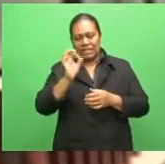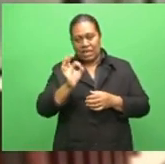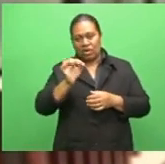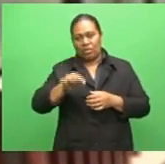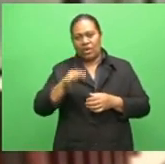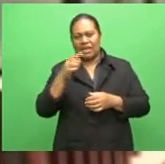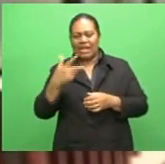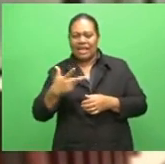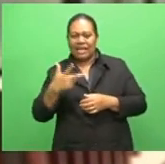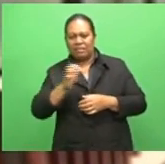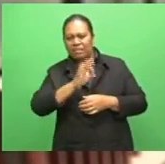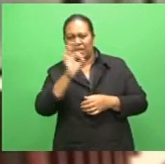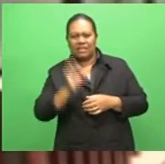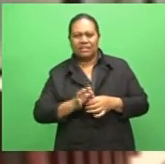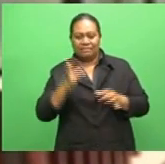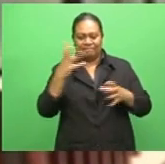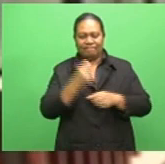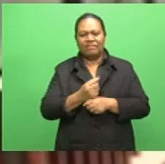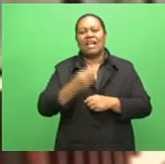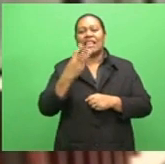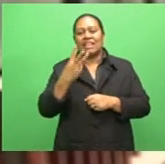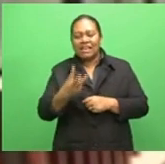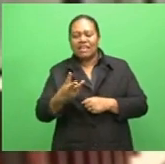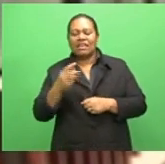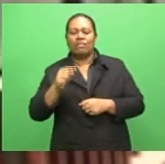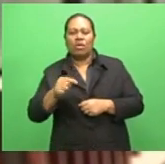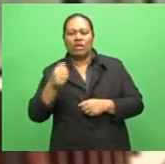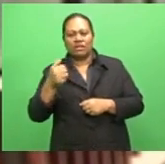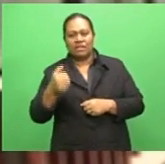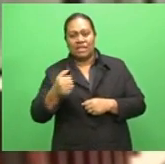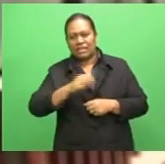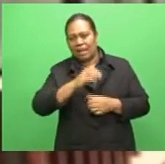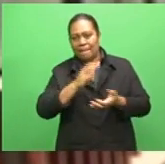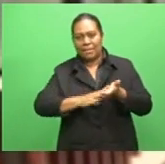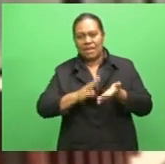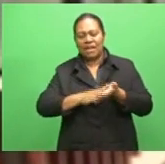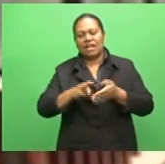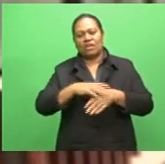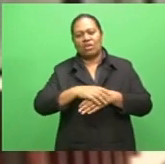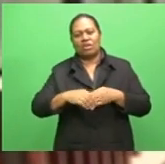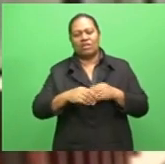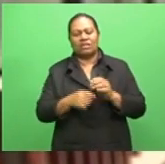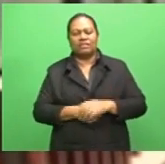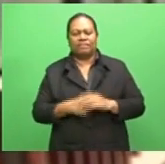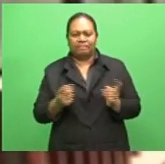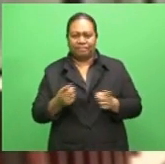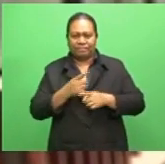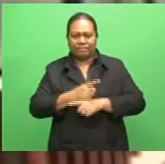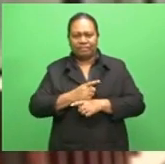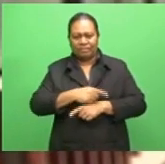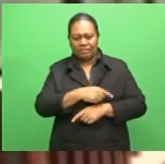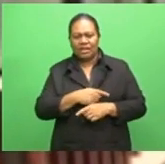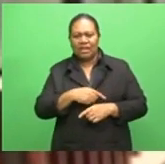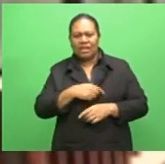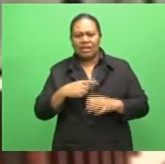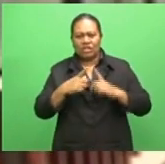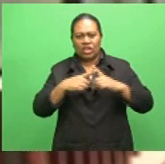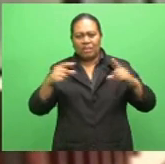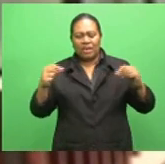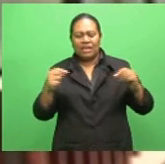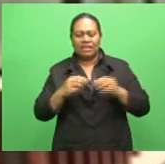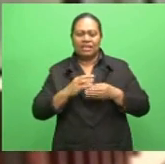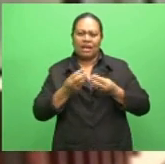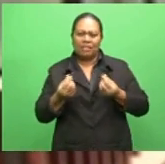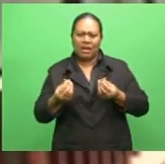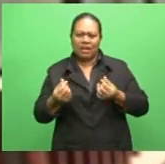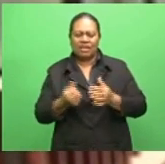0.84% and concluded the week at $3.46 billion. On the foreign exchange front, the Japanese yen and the Aussie dollar were in